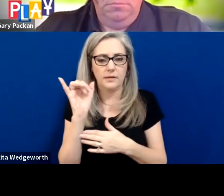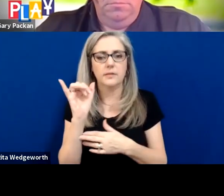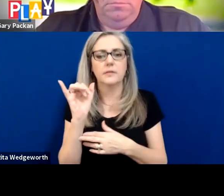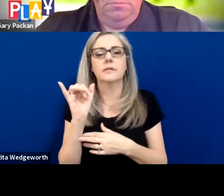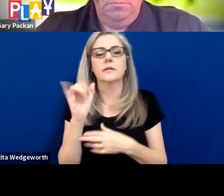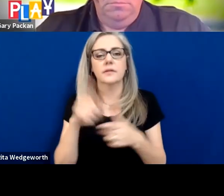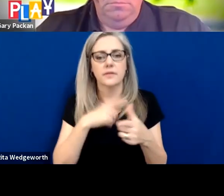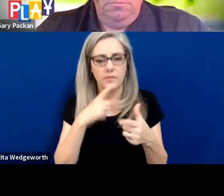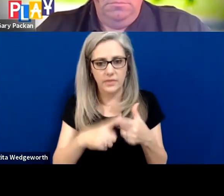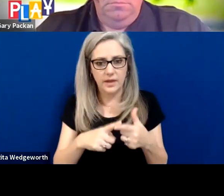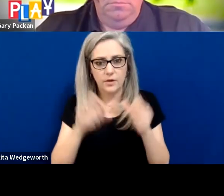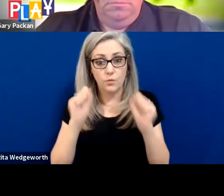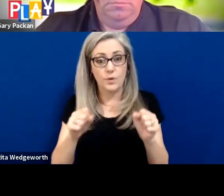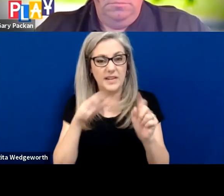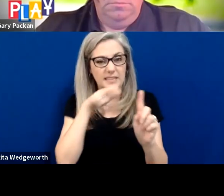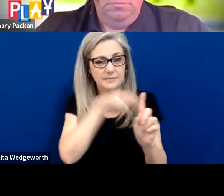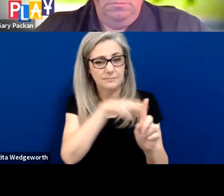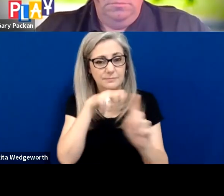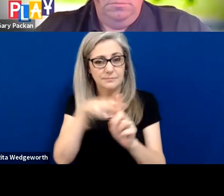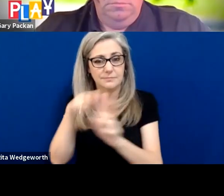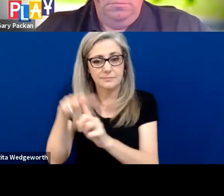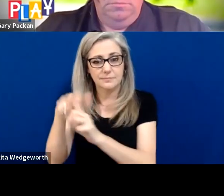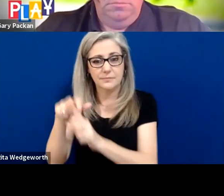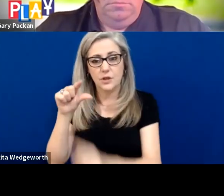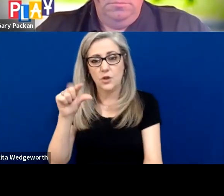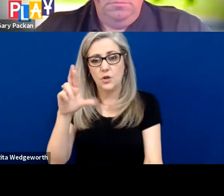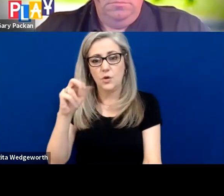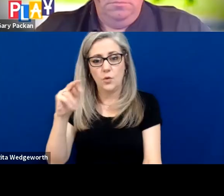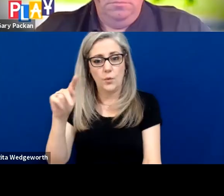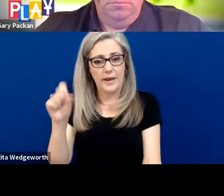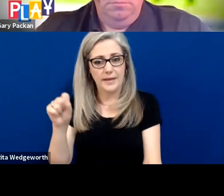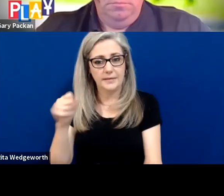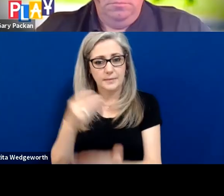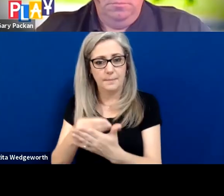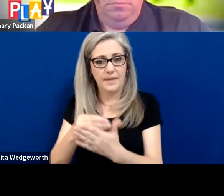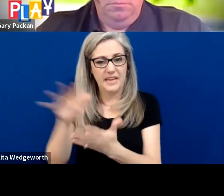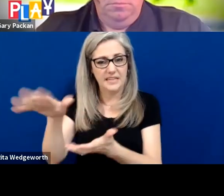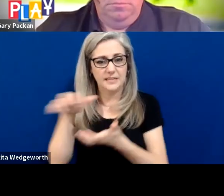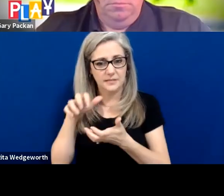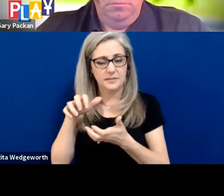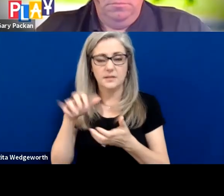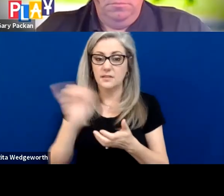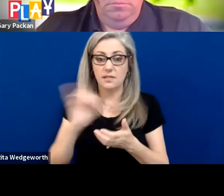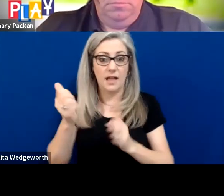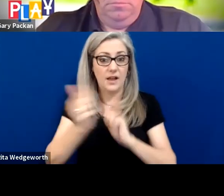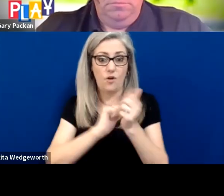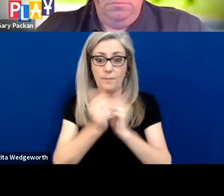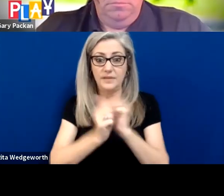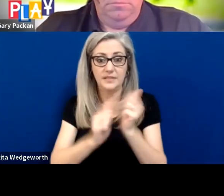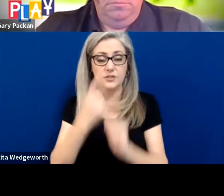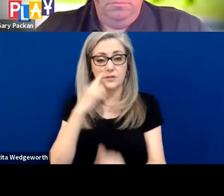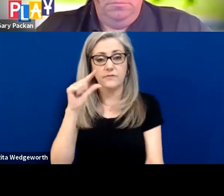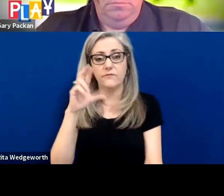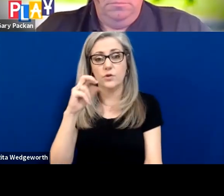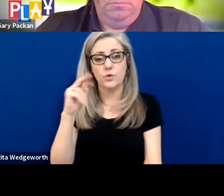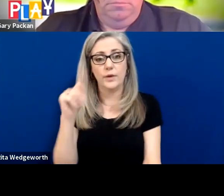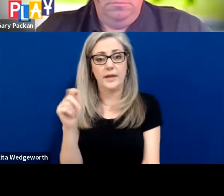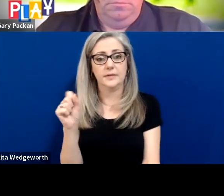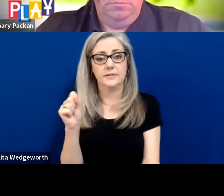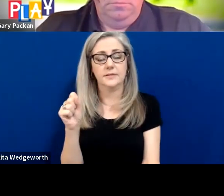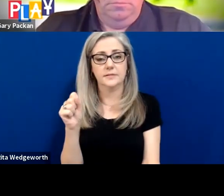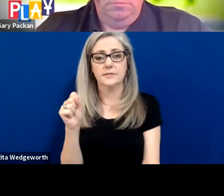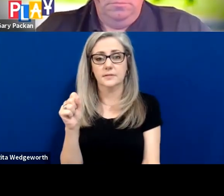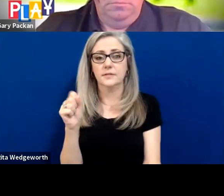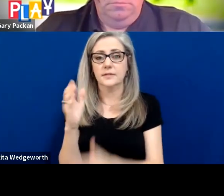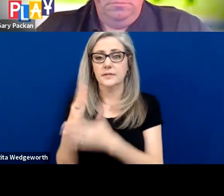go after all those grants. And really it's almost like a competition when you're going after grants. The